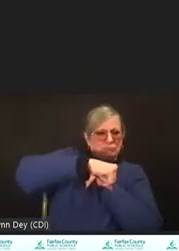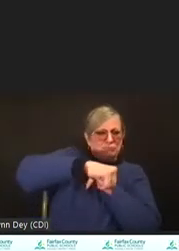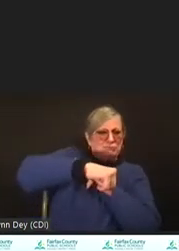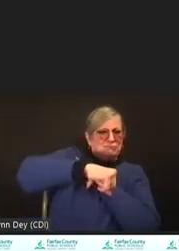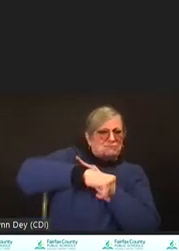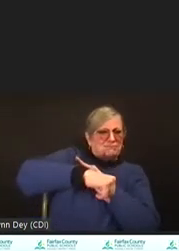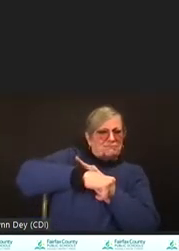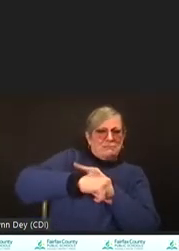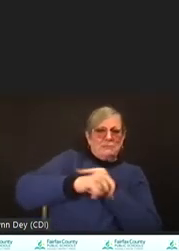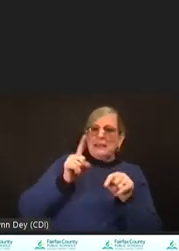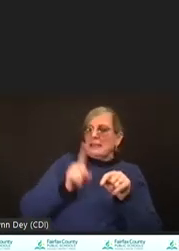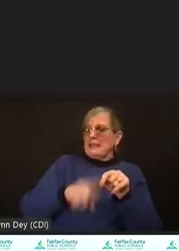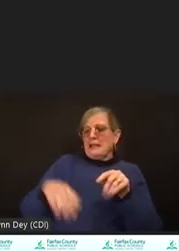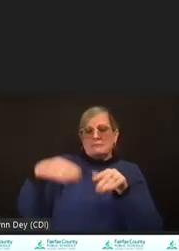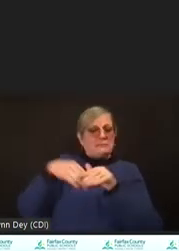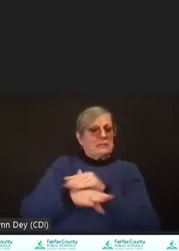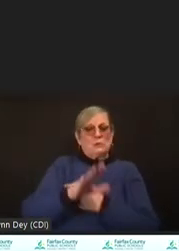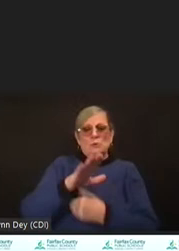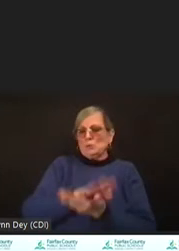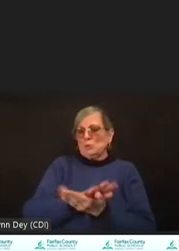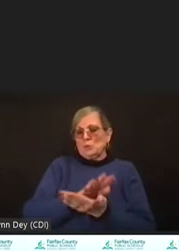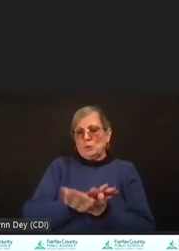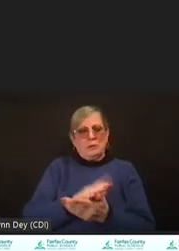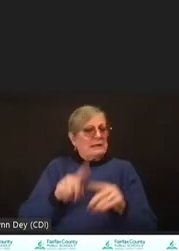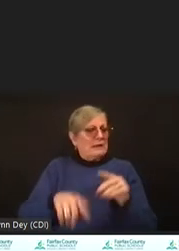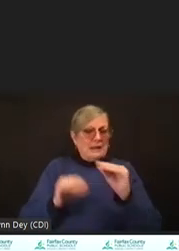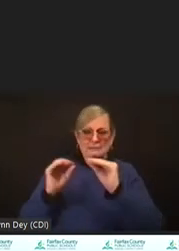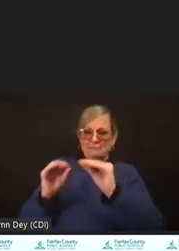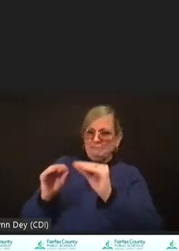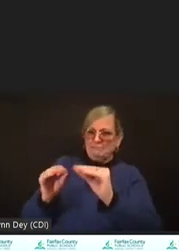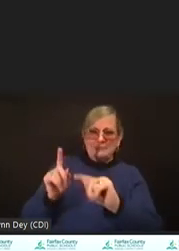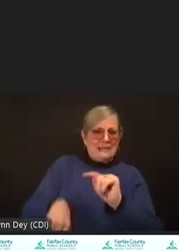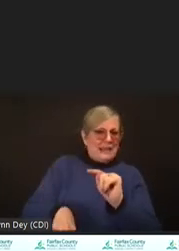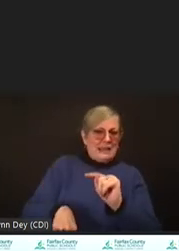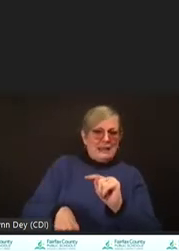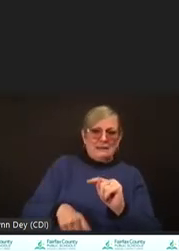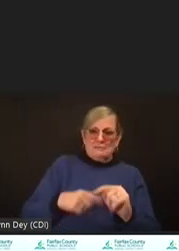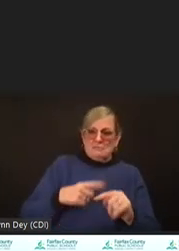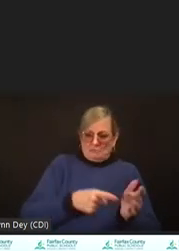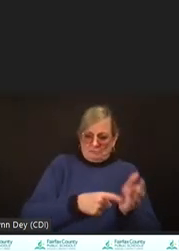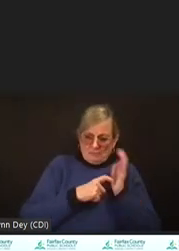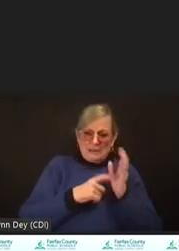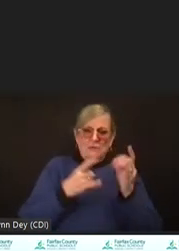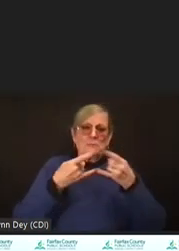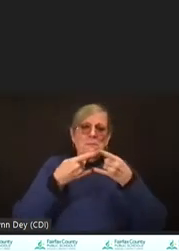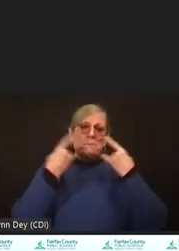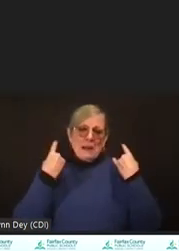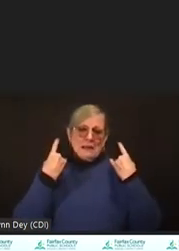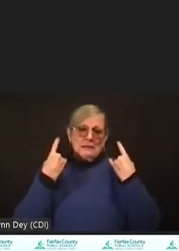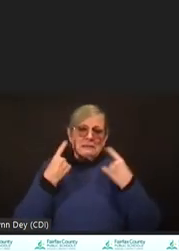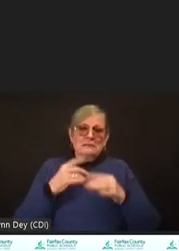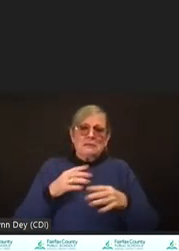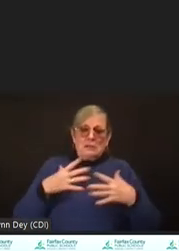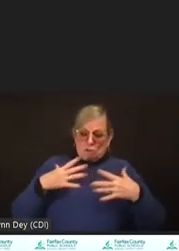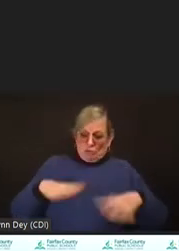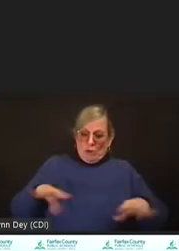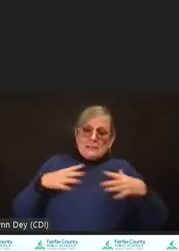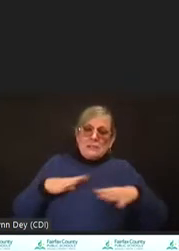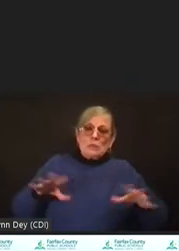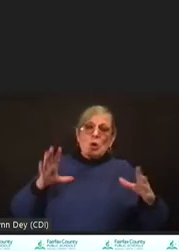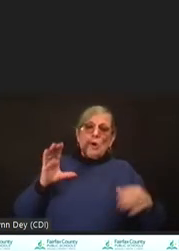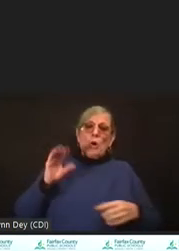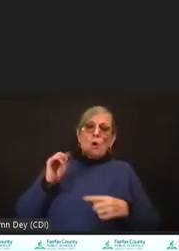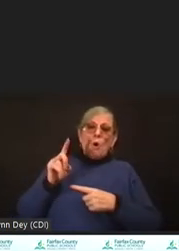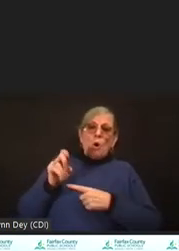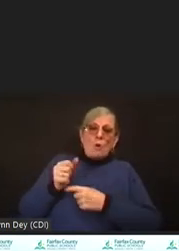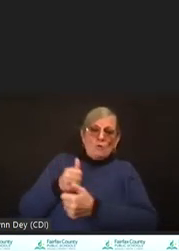face mask regulation is a part of our dress code that is connected to our students' rights and responsibilities. Again, we